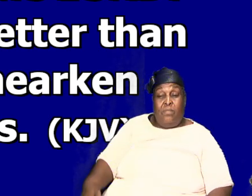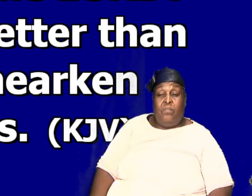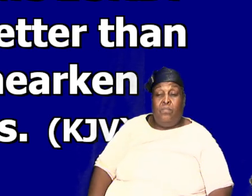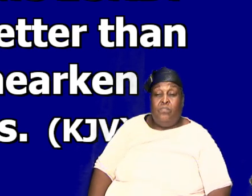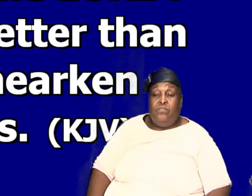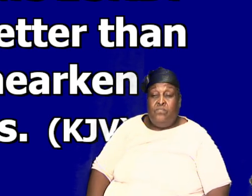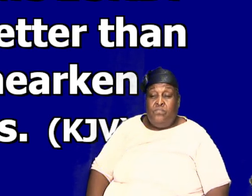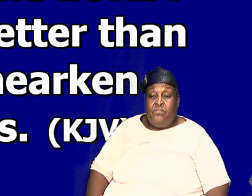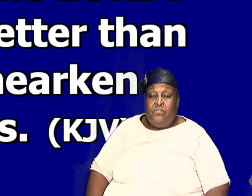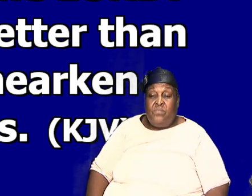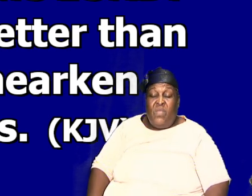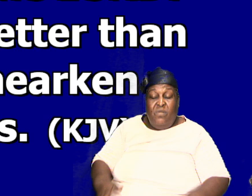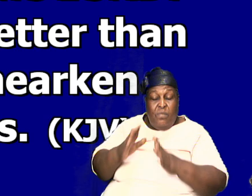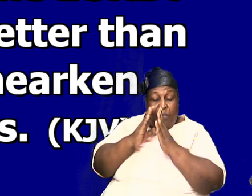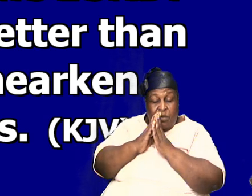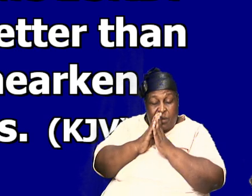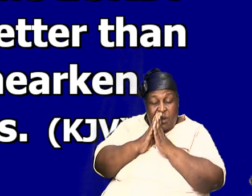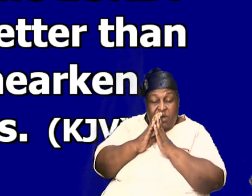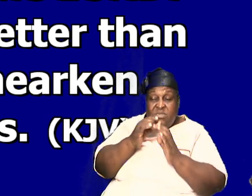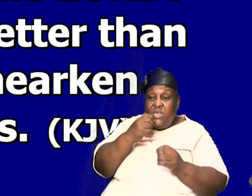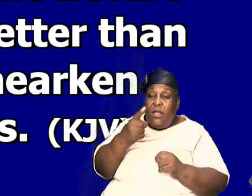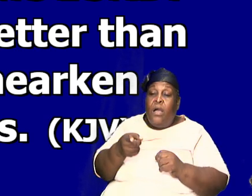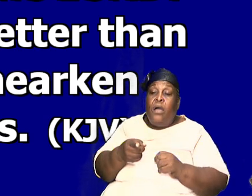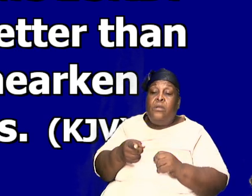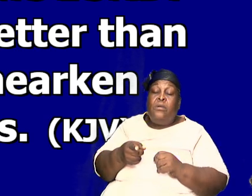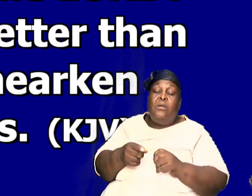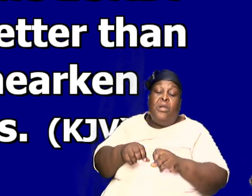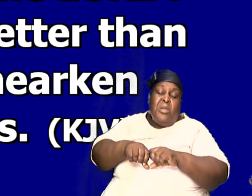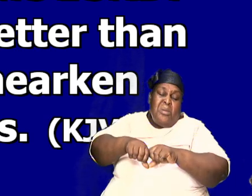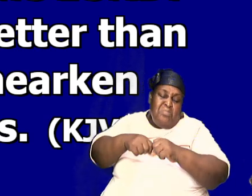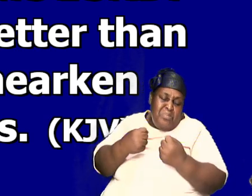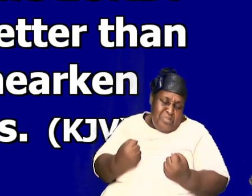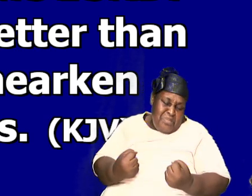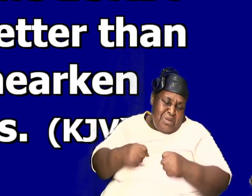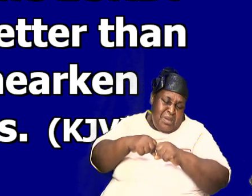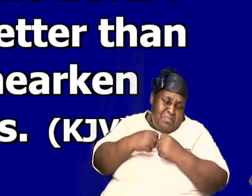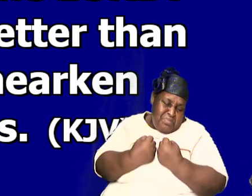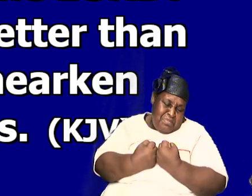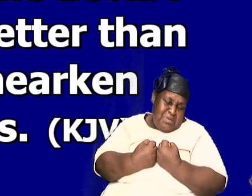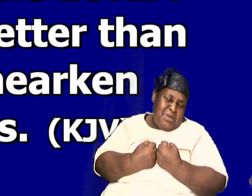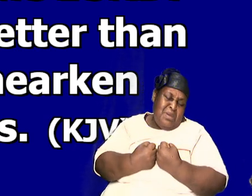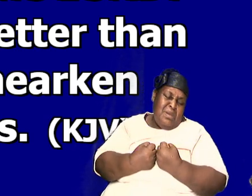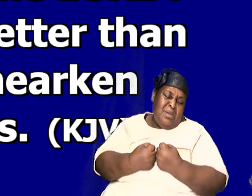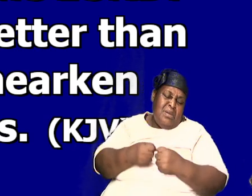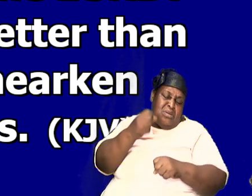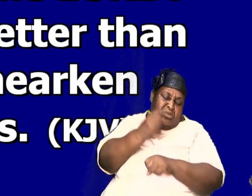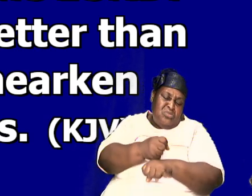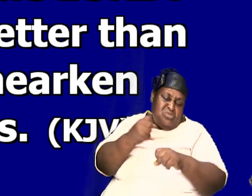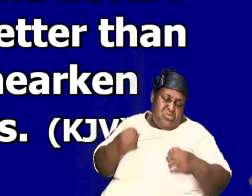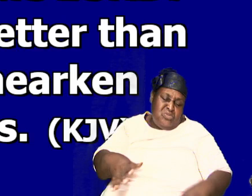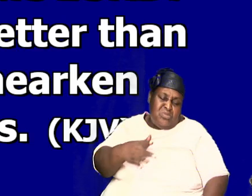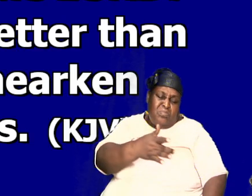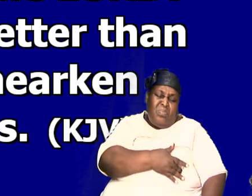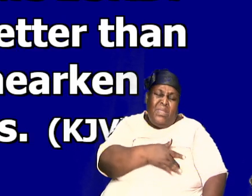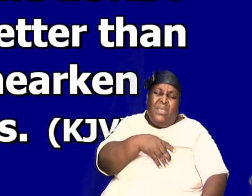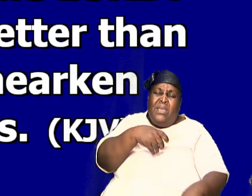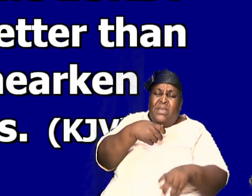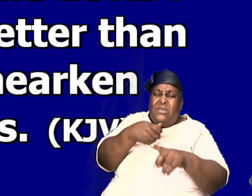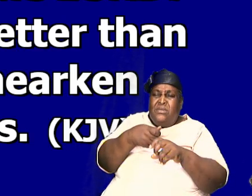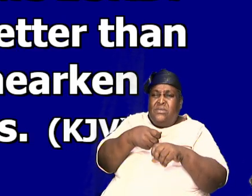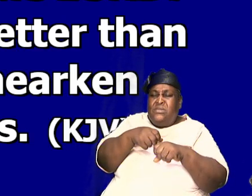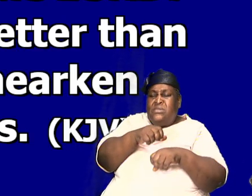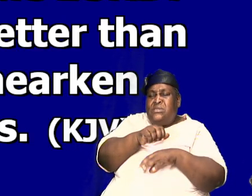have to pray and say, God, break the holy heart. God, send me worthy of repentance like John the Baptist